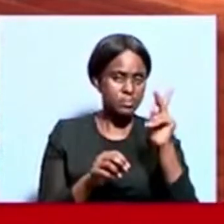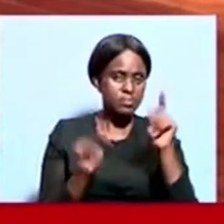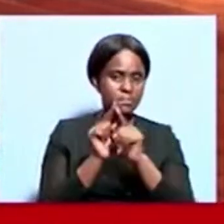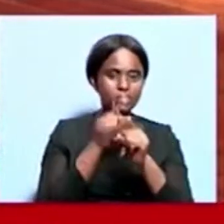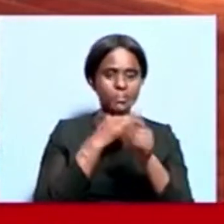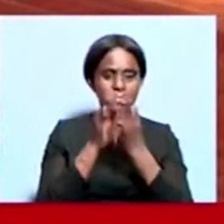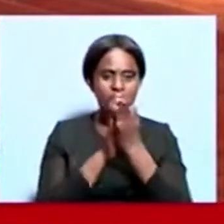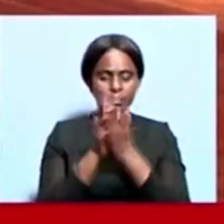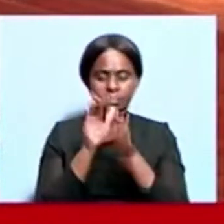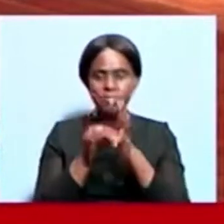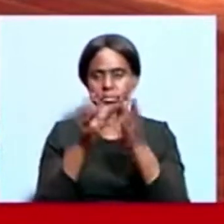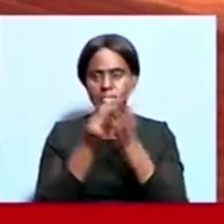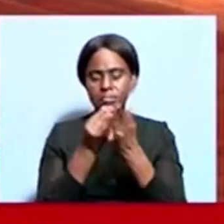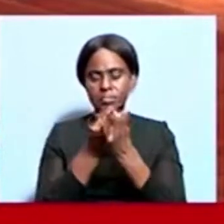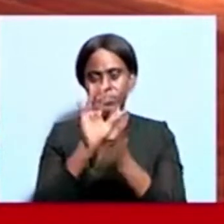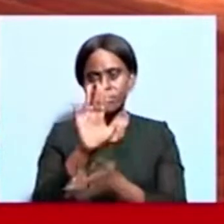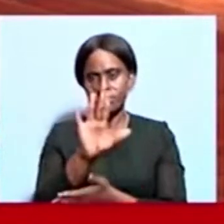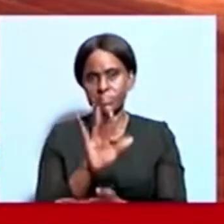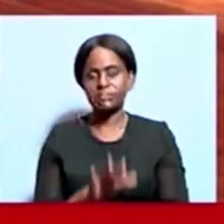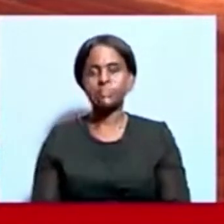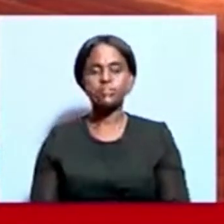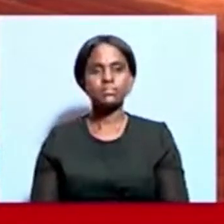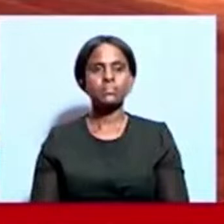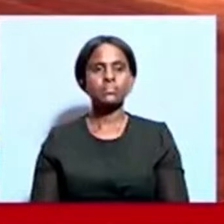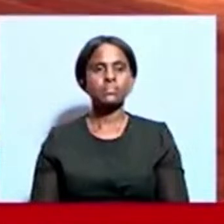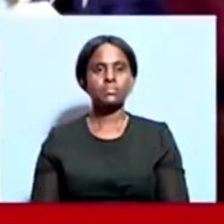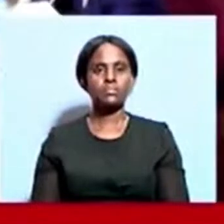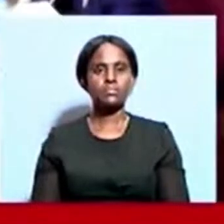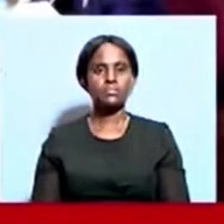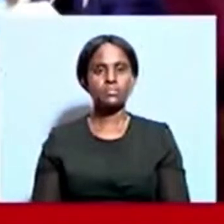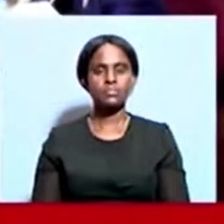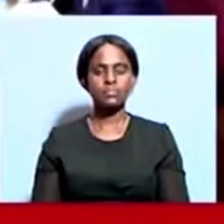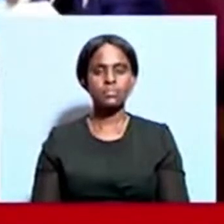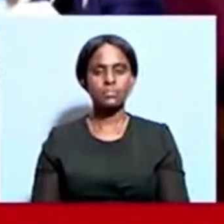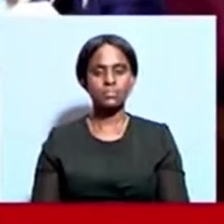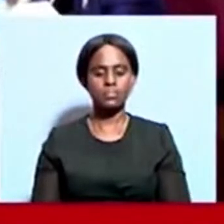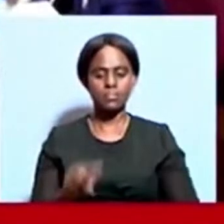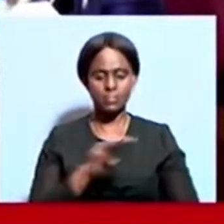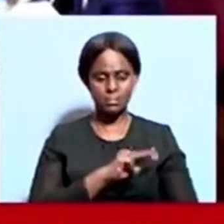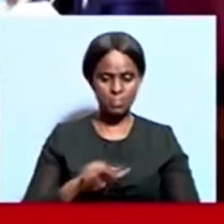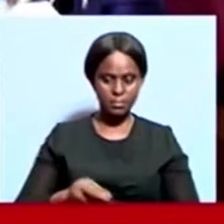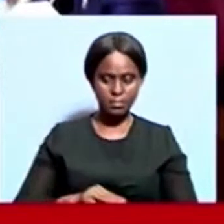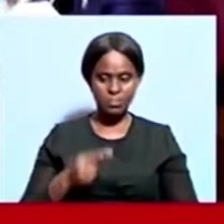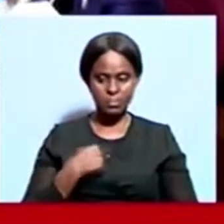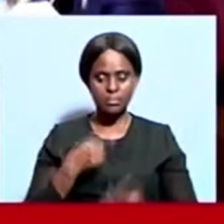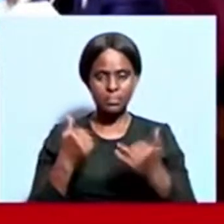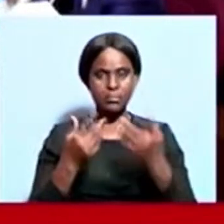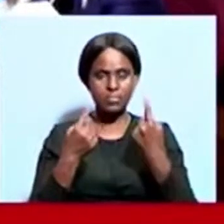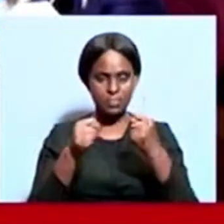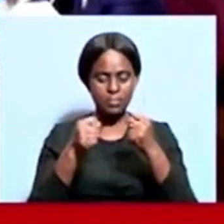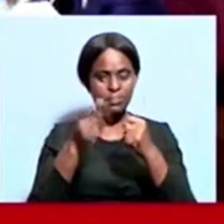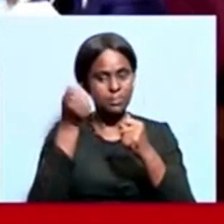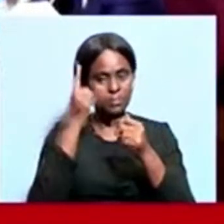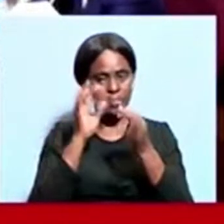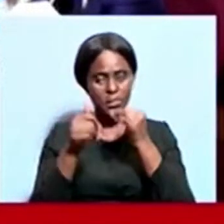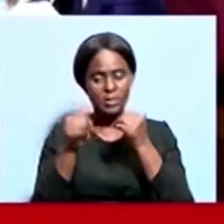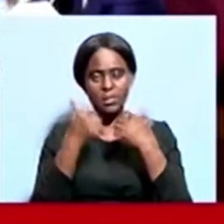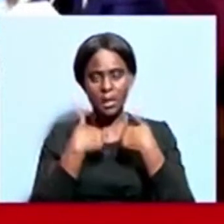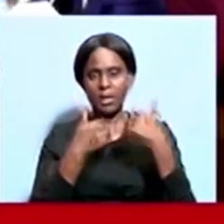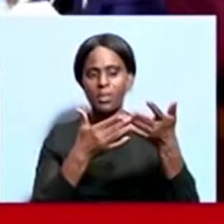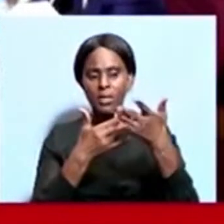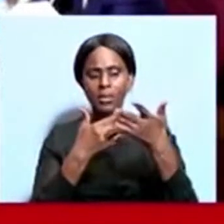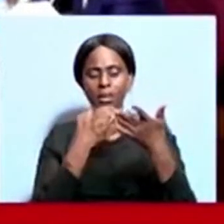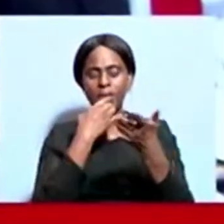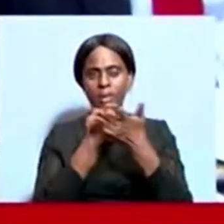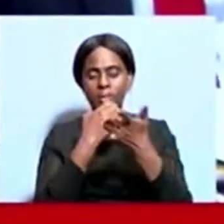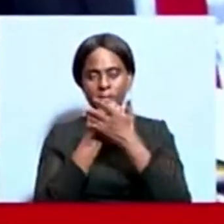in the account. Just a minute, just where the member is trying to understand if you have documented evidence in terms